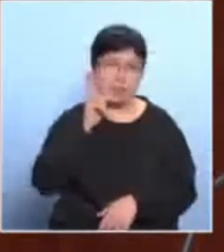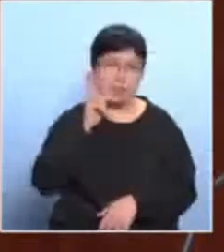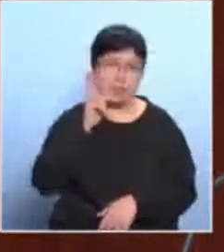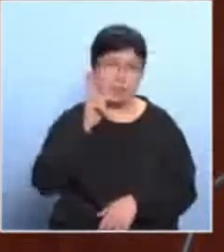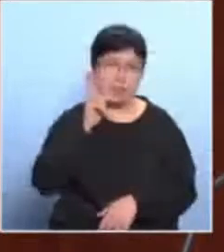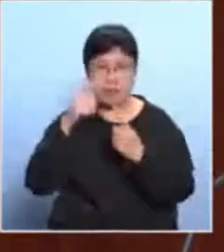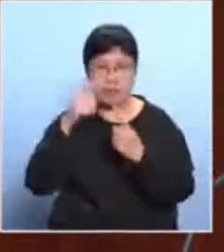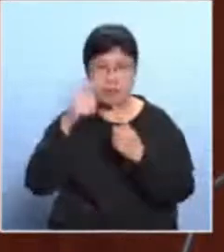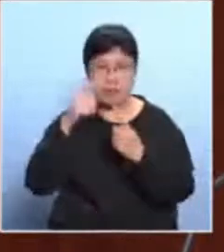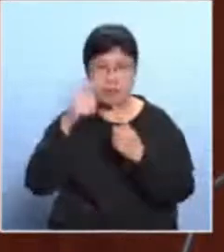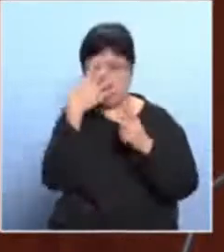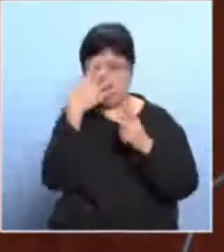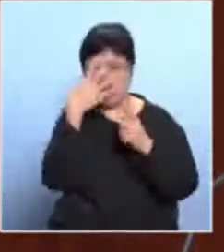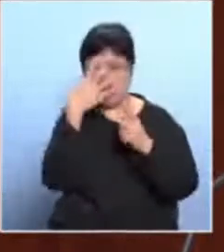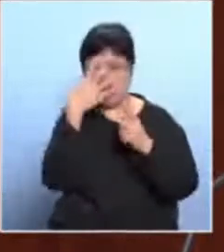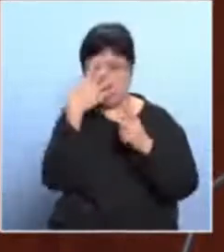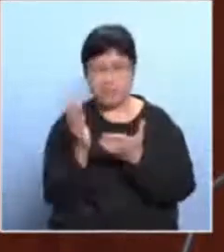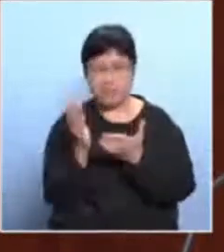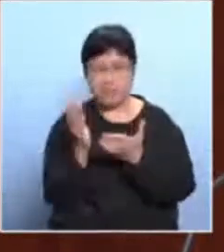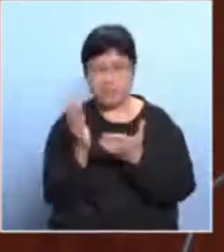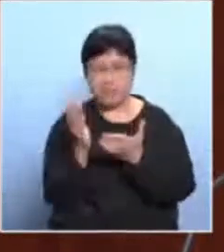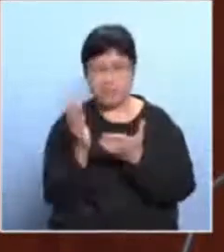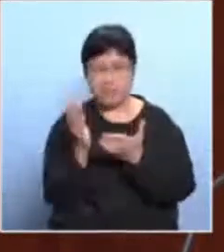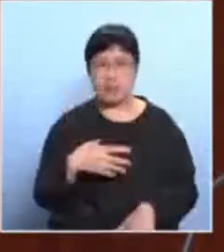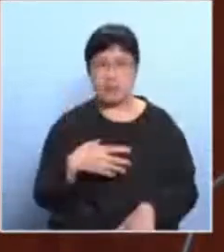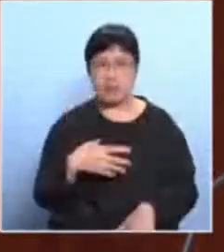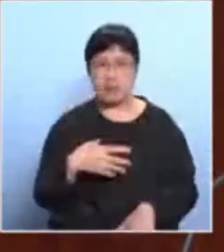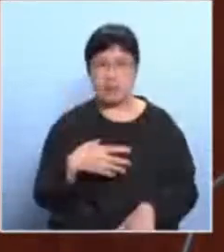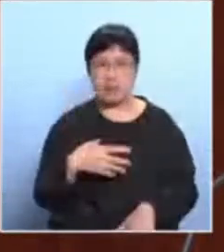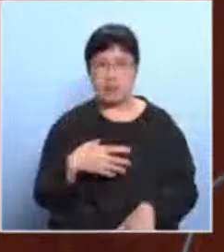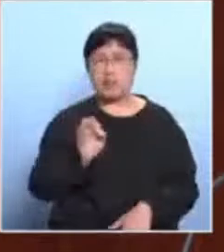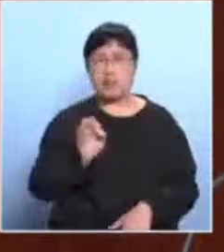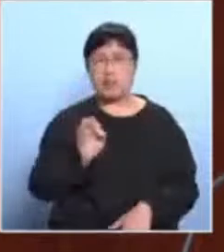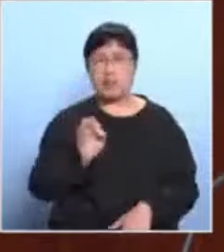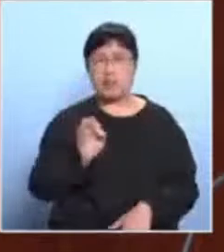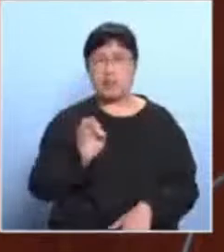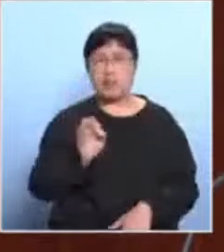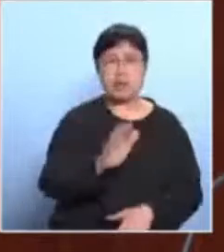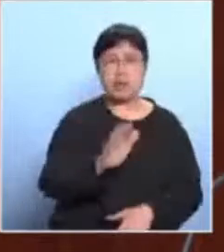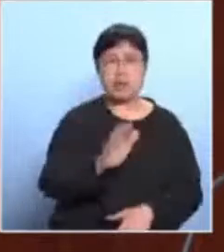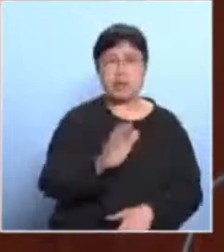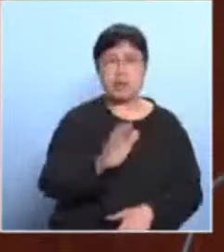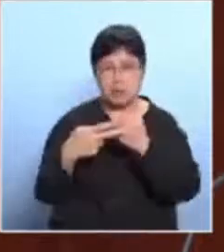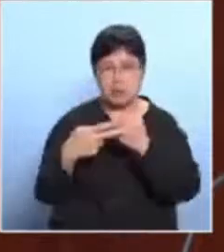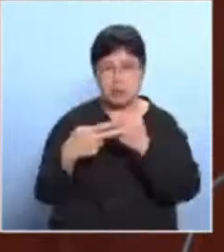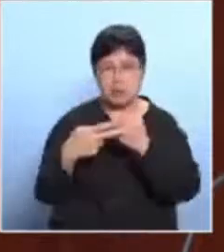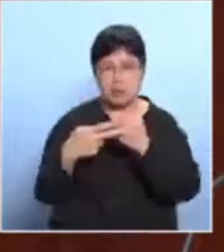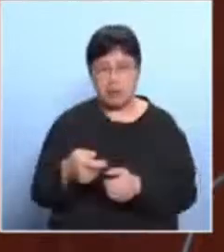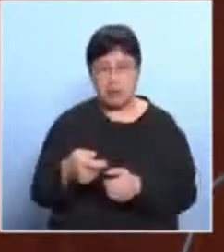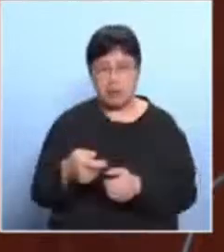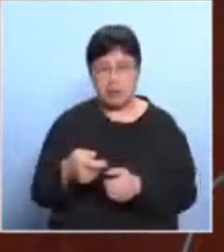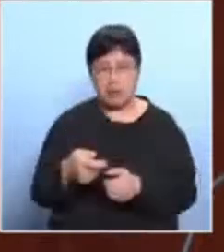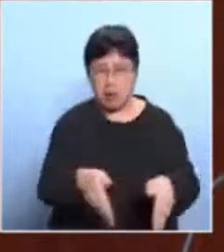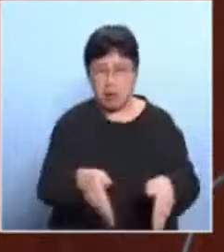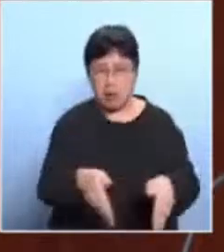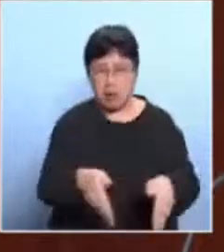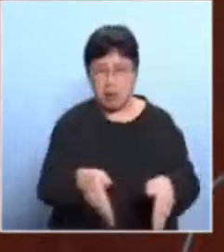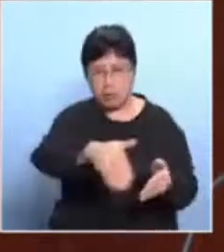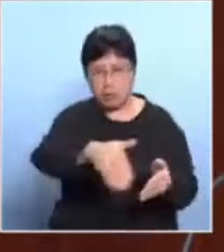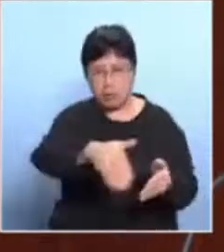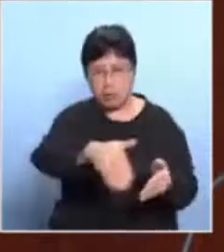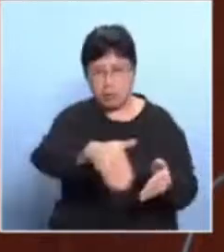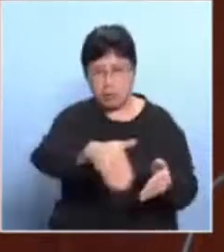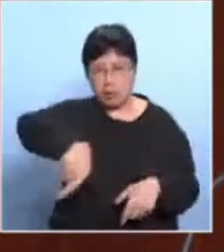and adopting technology to facilitate faster movement, such as the use of facial recognition technology to achieve